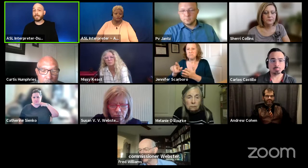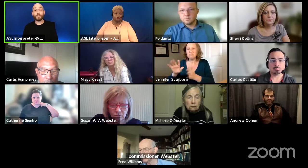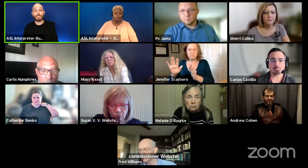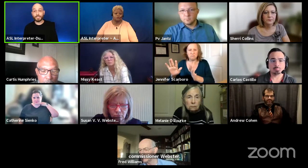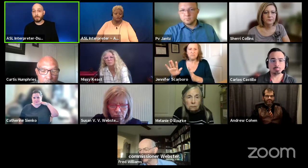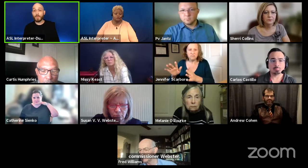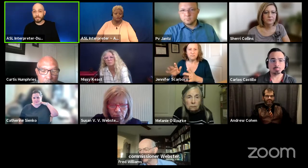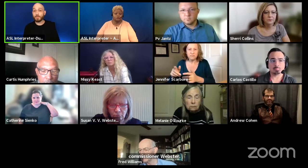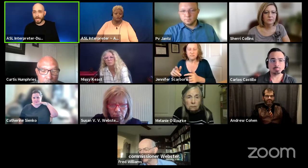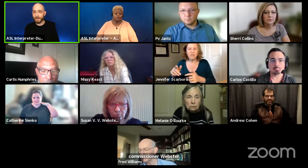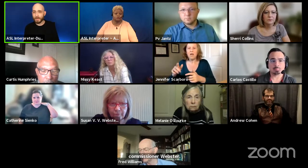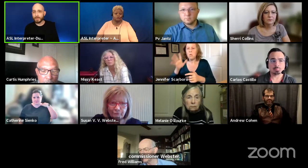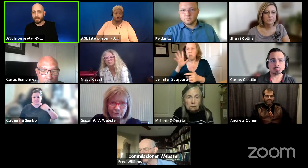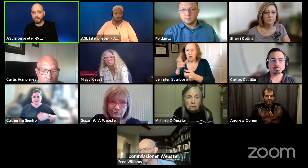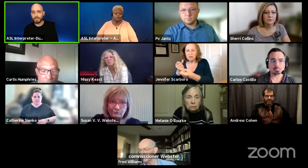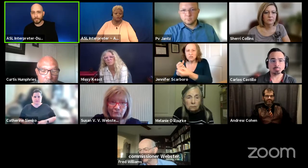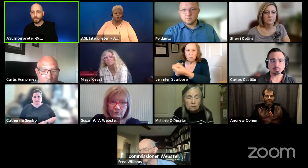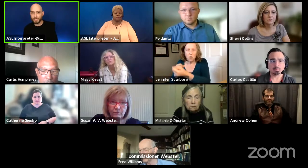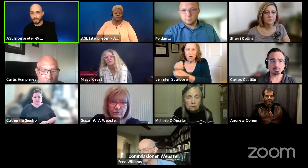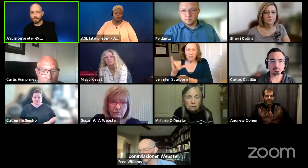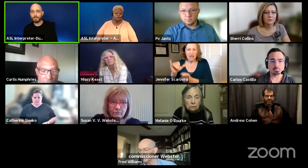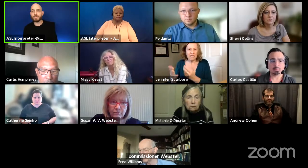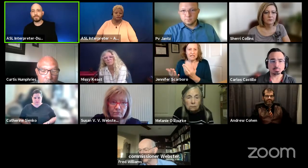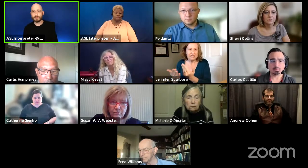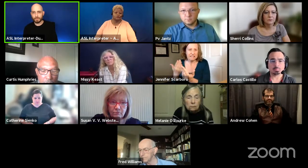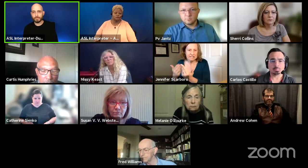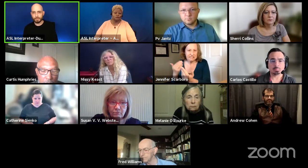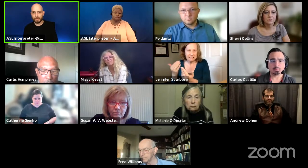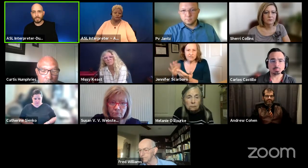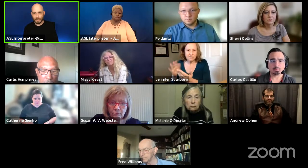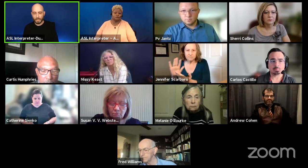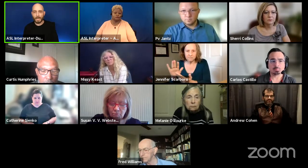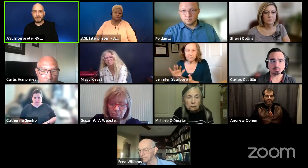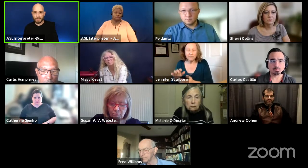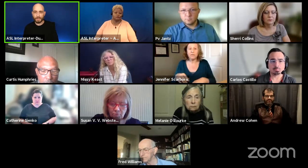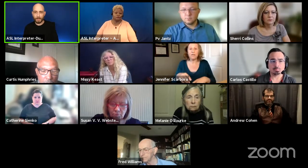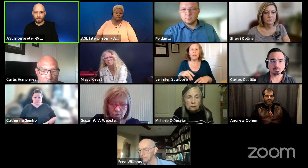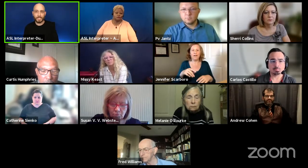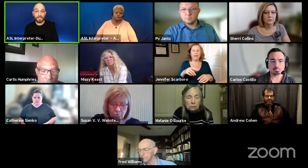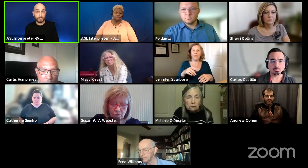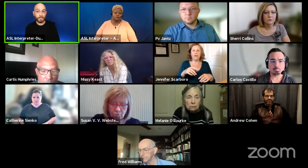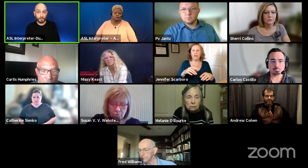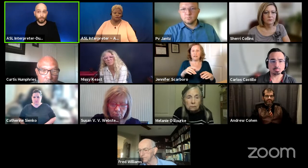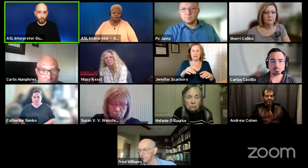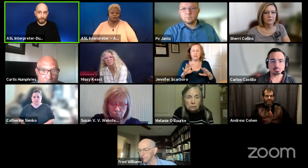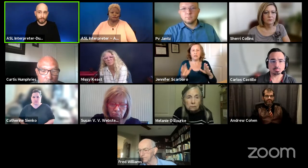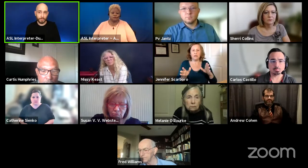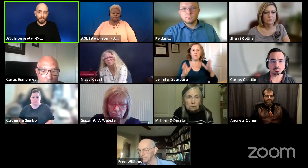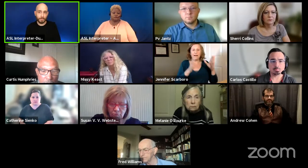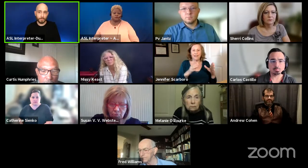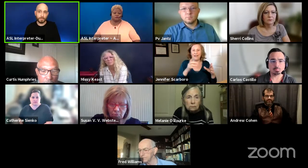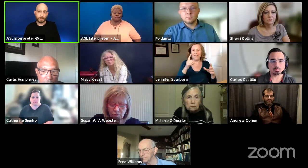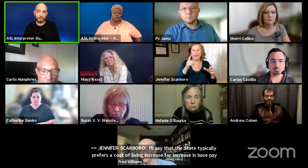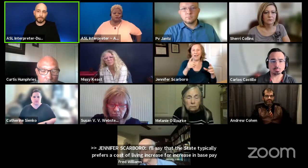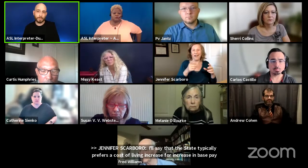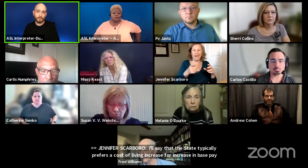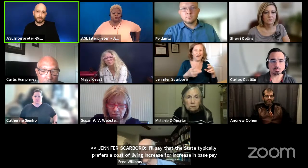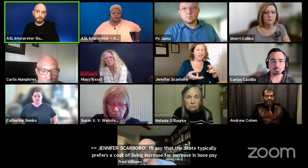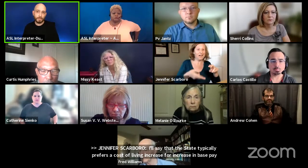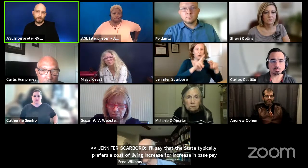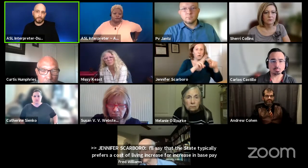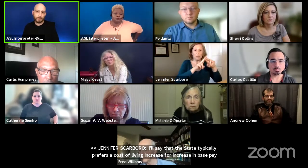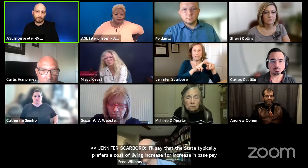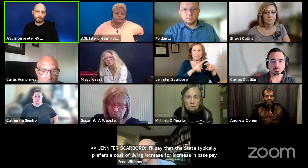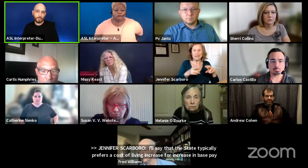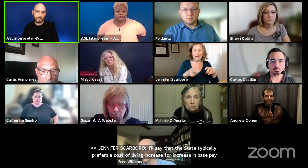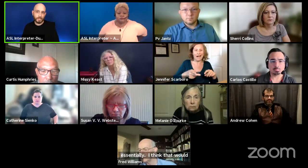for an increase in base pay, essentially. I think that that would be easily supported.